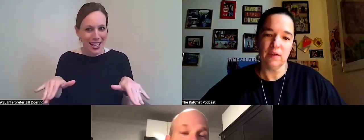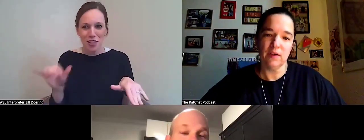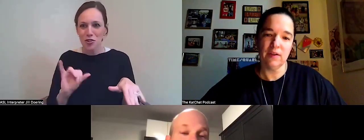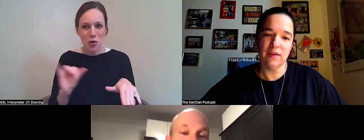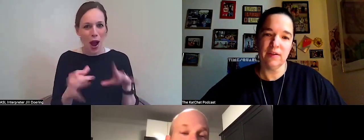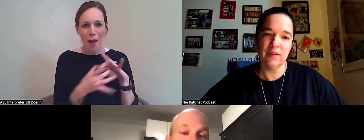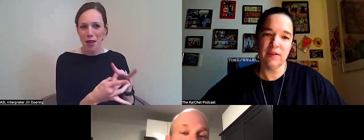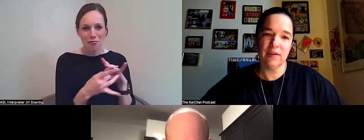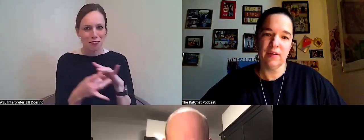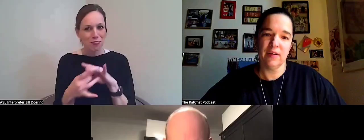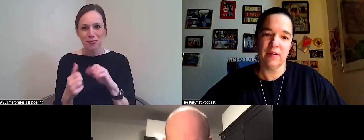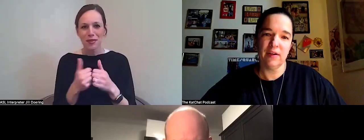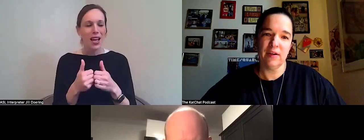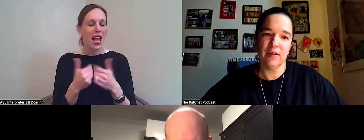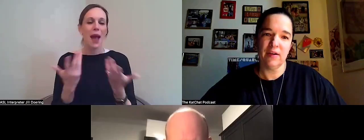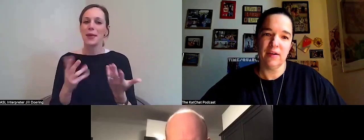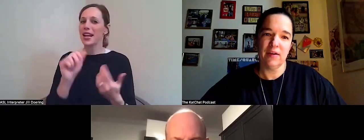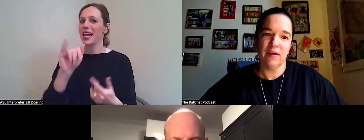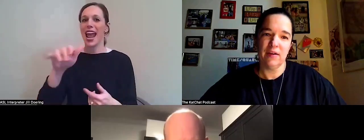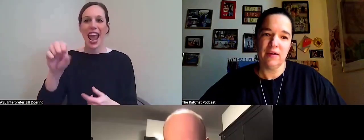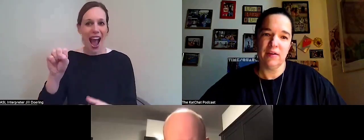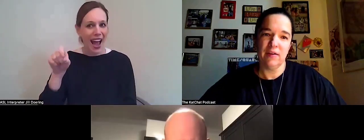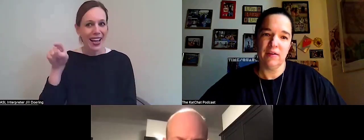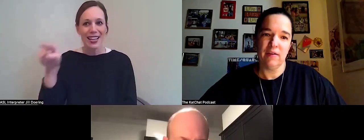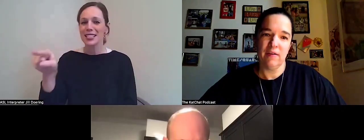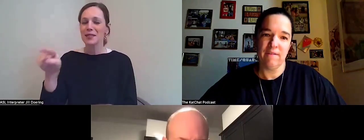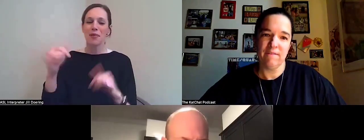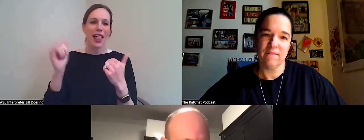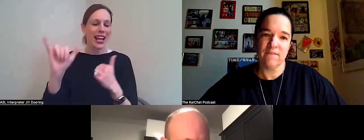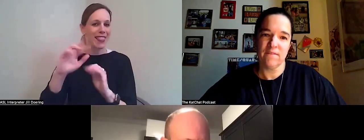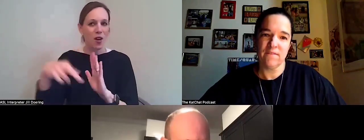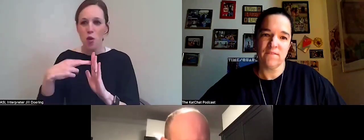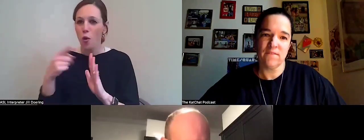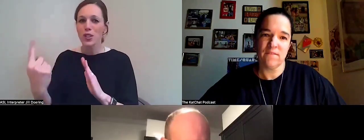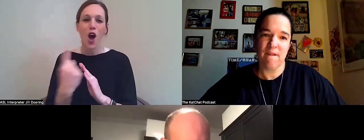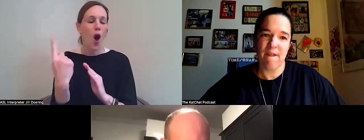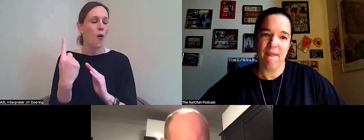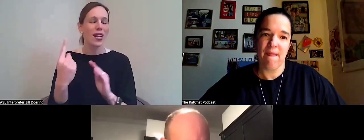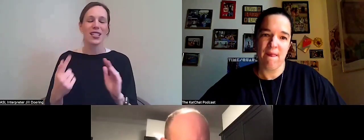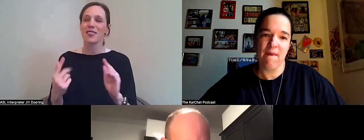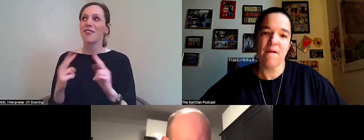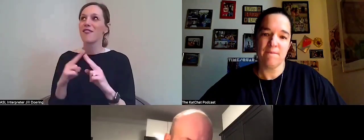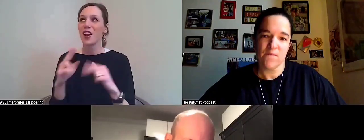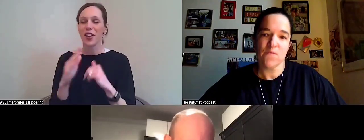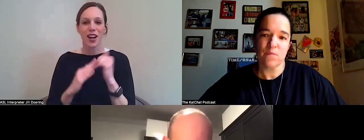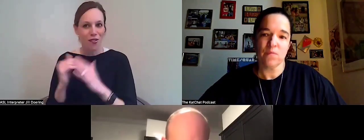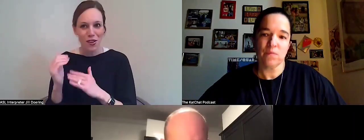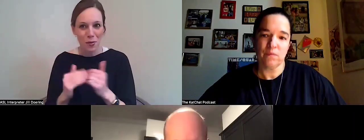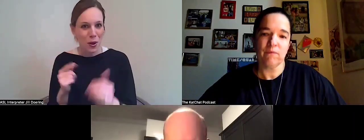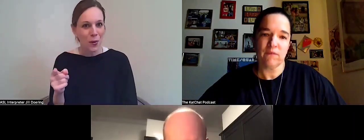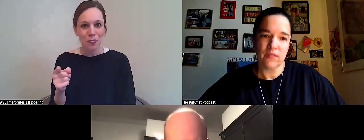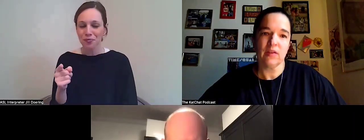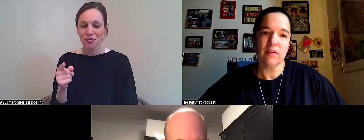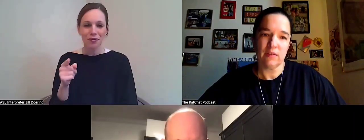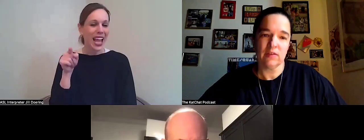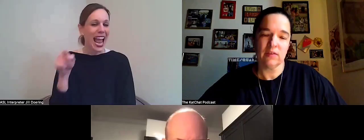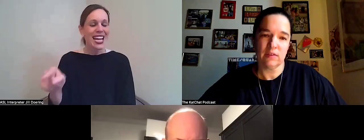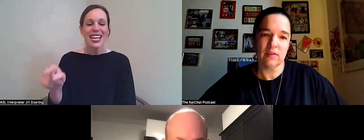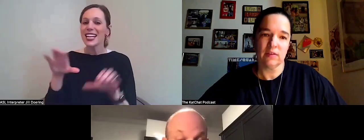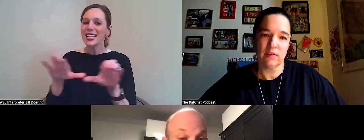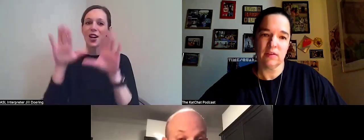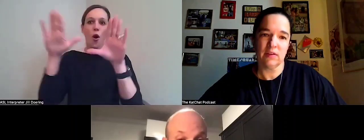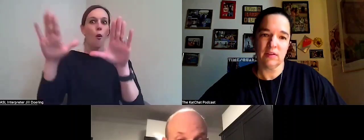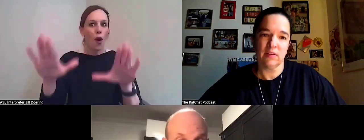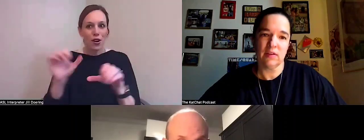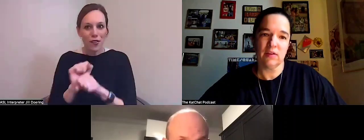always comfortable. AIS playing that role was always very comfortable, and again, just did a wonderful job.